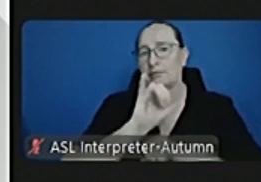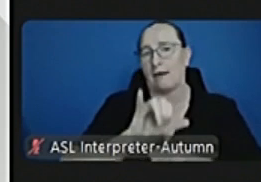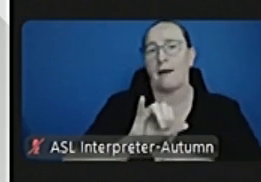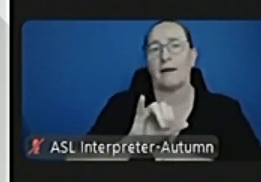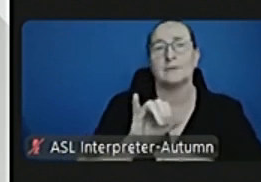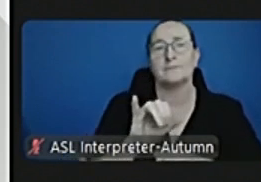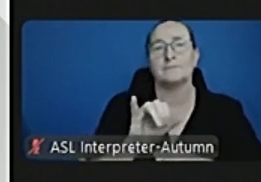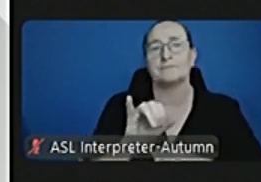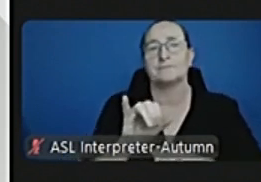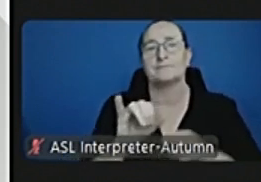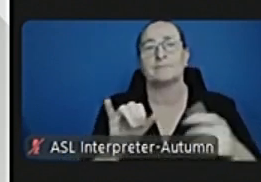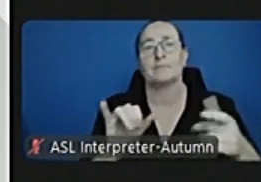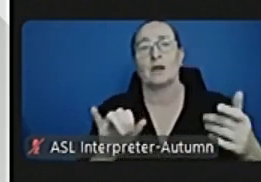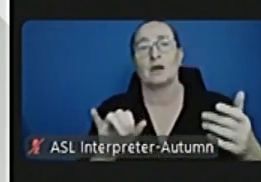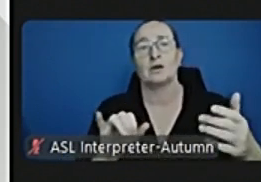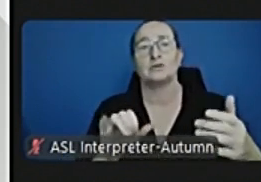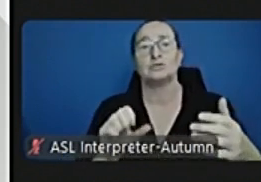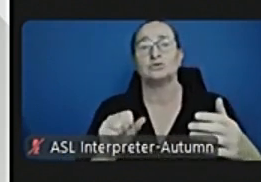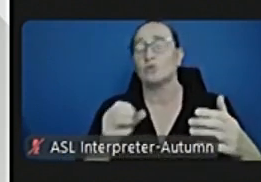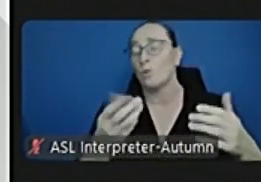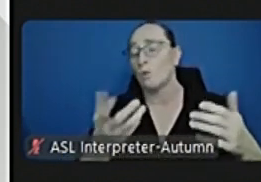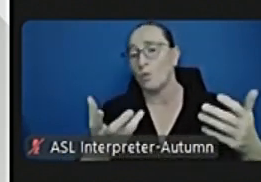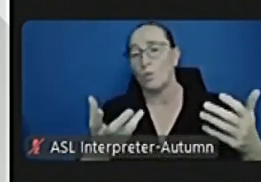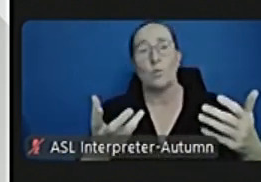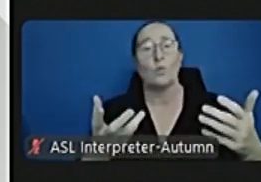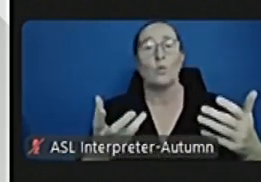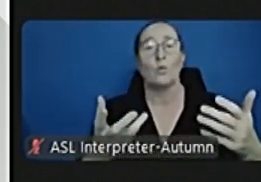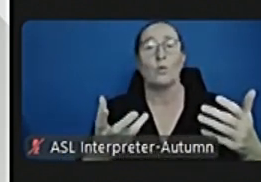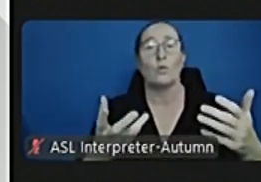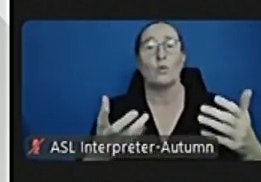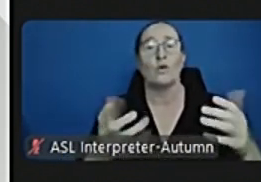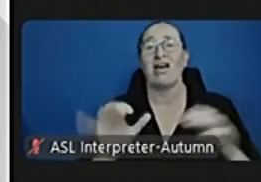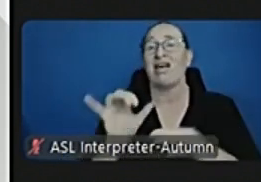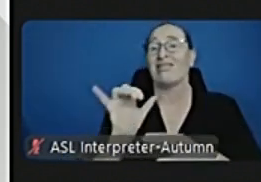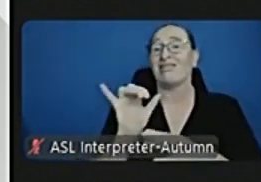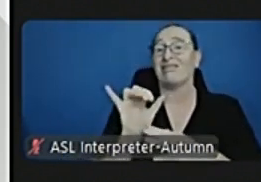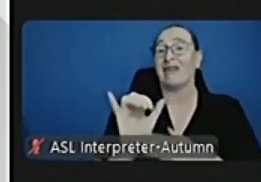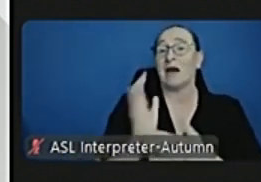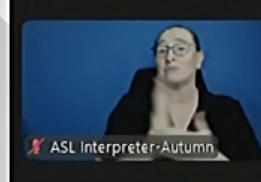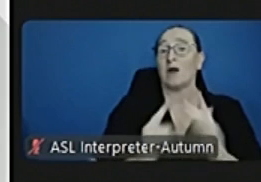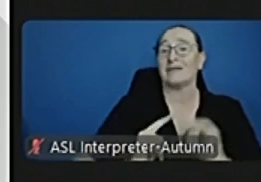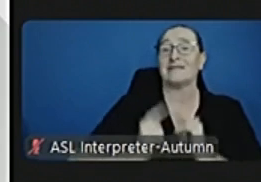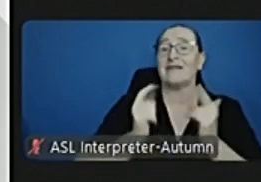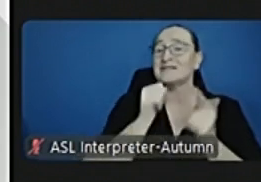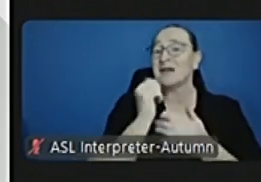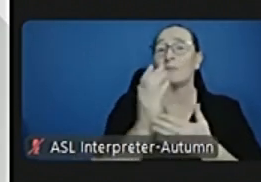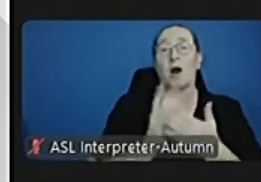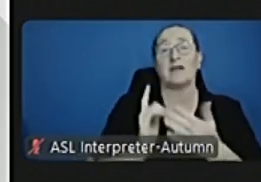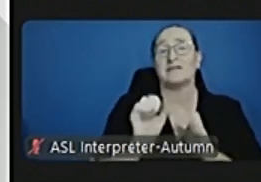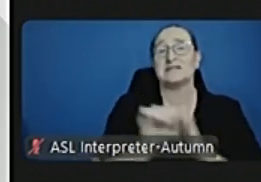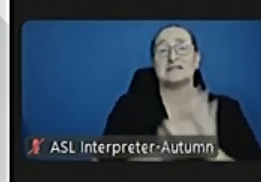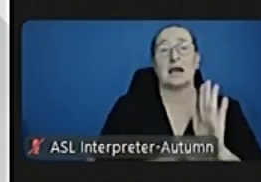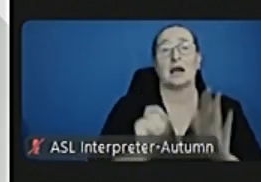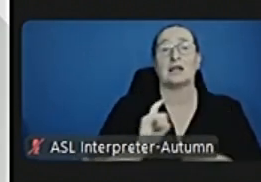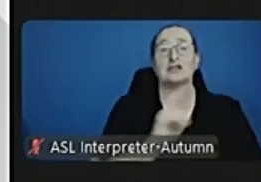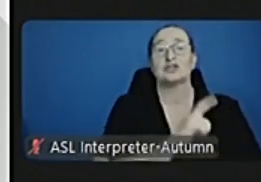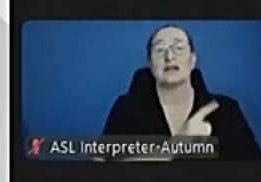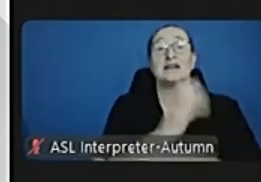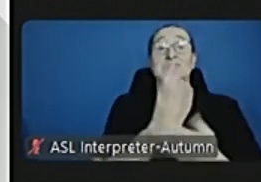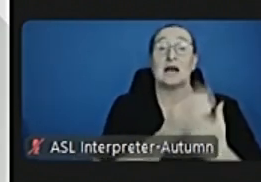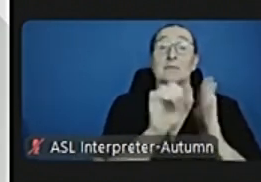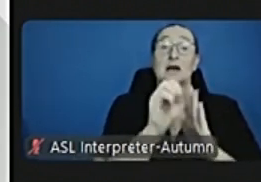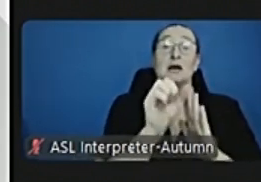Hastening life is not part of our state legislature. There are in some states. What they've